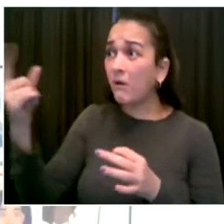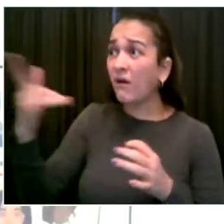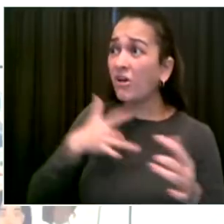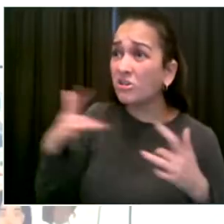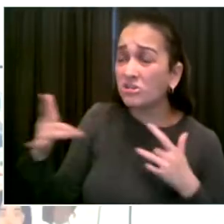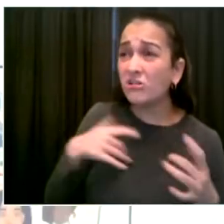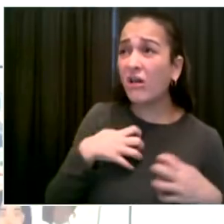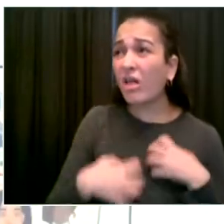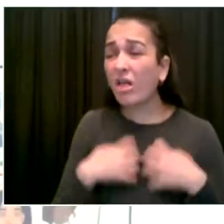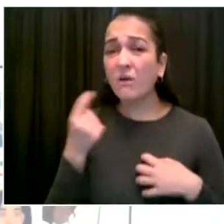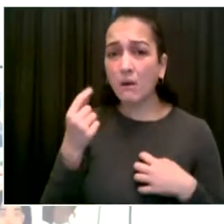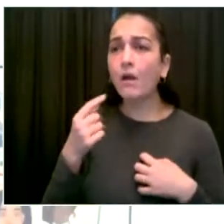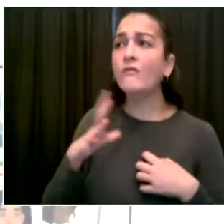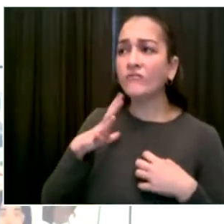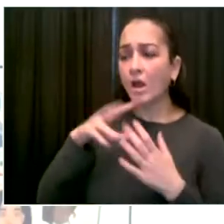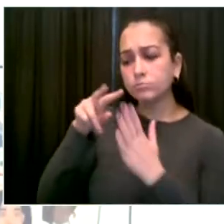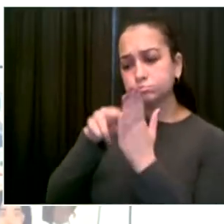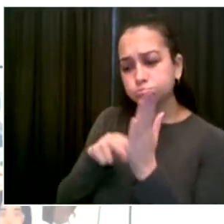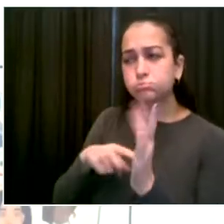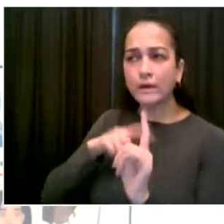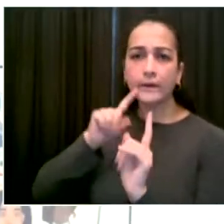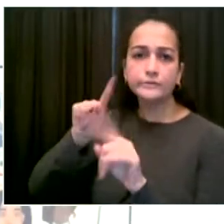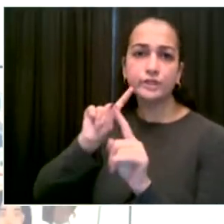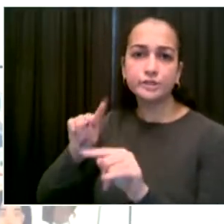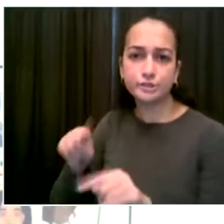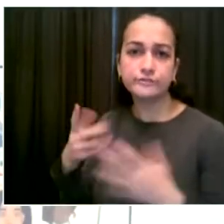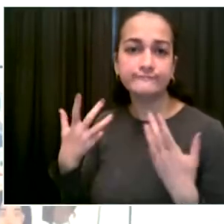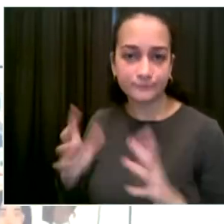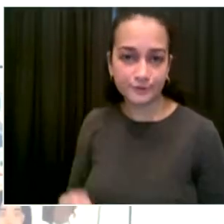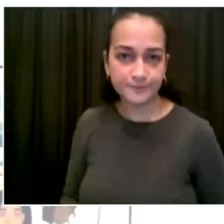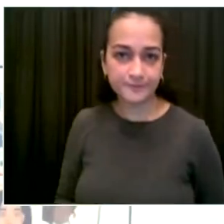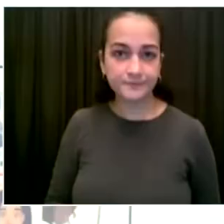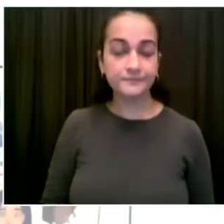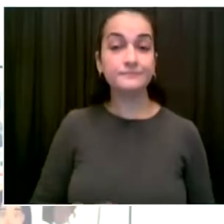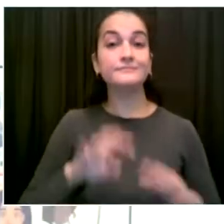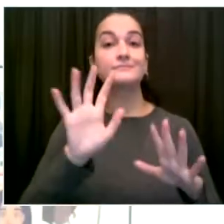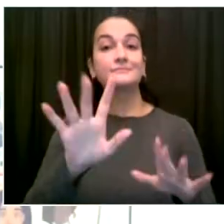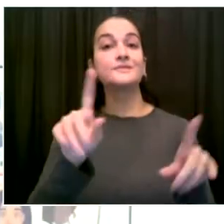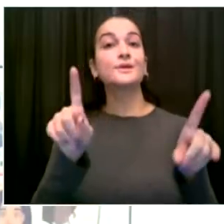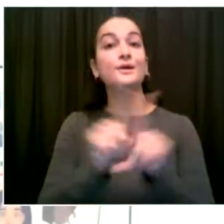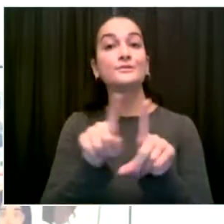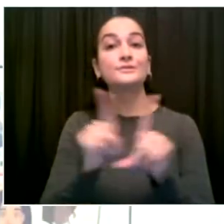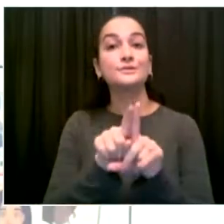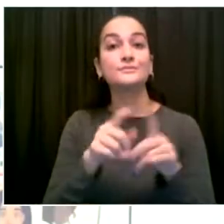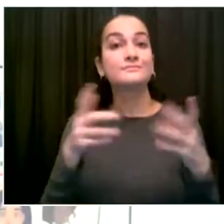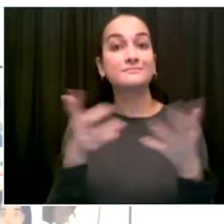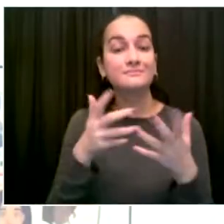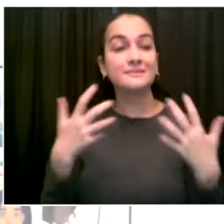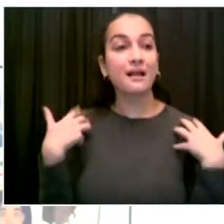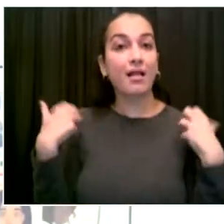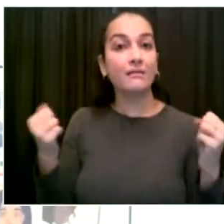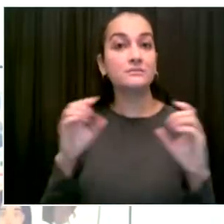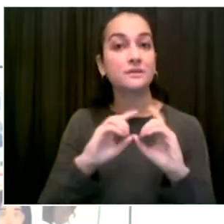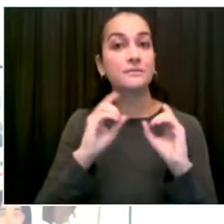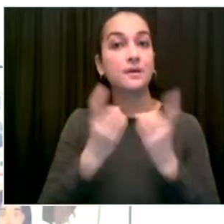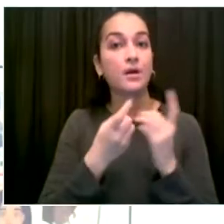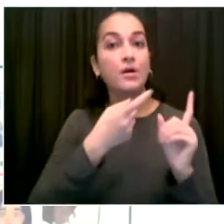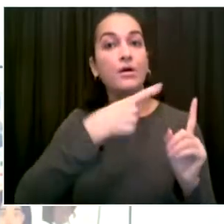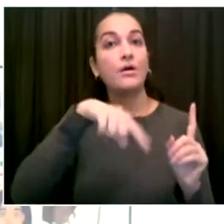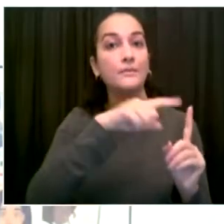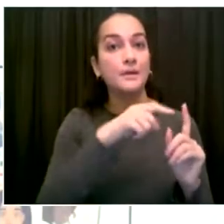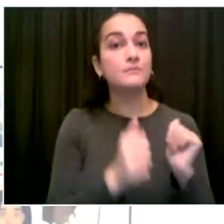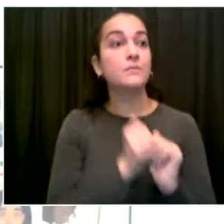the health department, including people who have been working throughout the entire pandemic, are